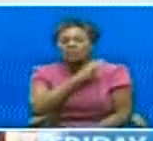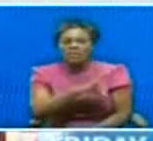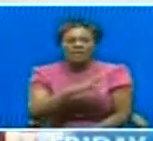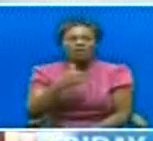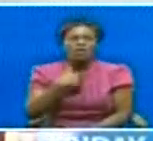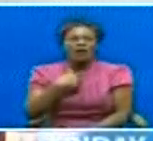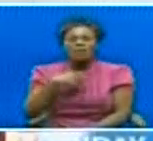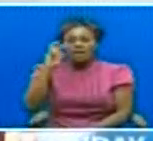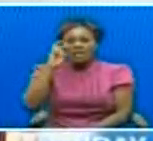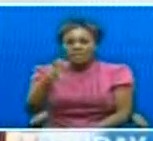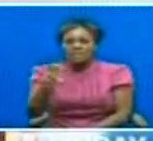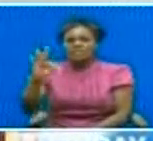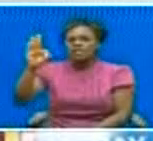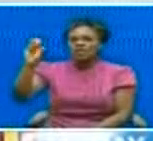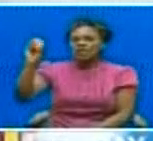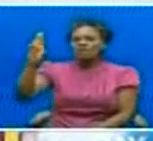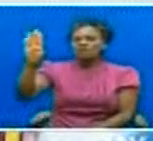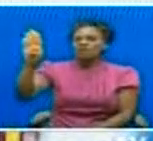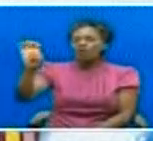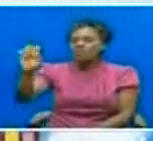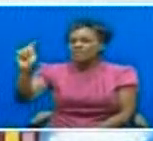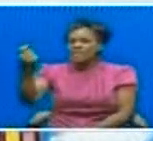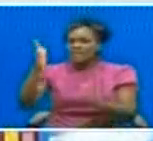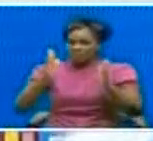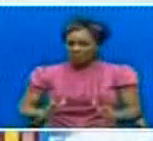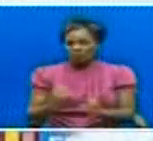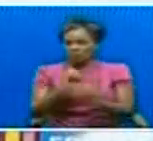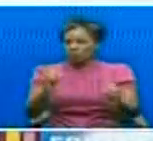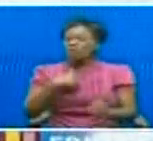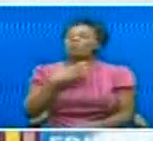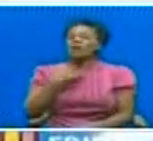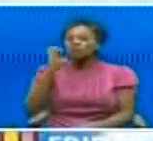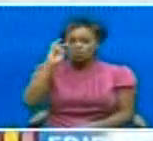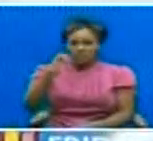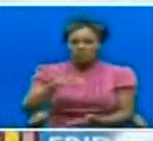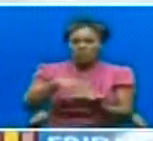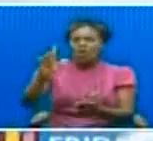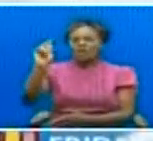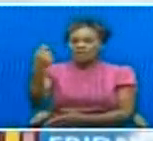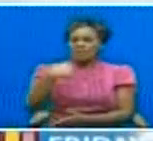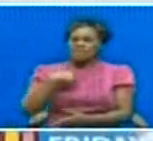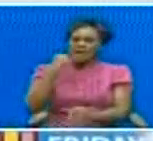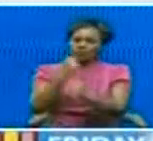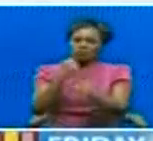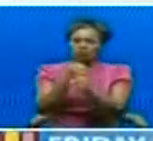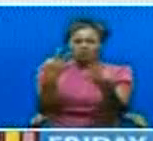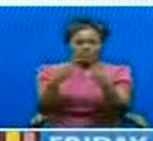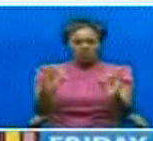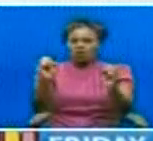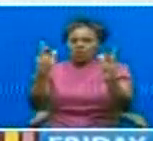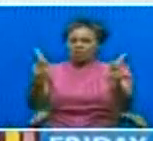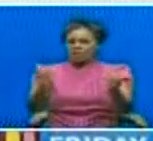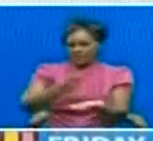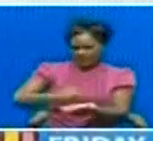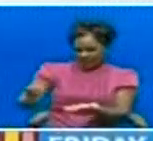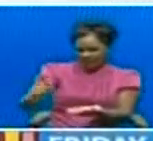one Kenyan on the cover of Forbes magazine. I want to see more Kenyans. Yes. And if you want, I can write, I'll do it for free. Yes. So they said, okay, fine,